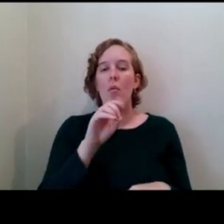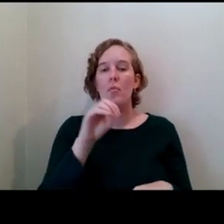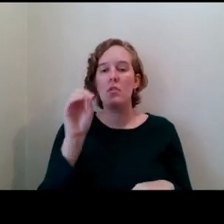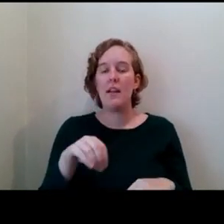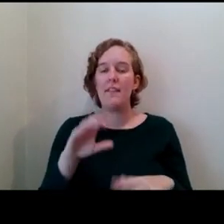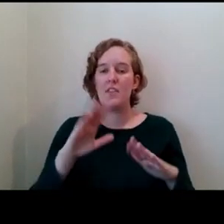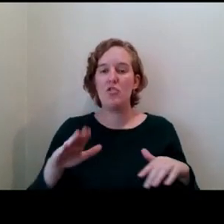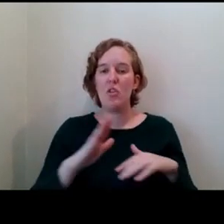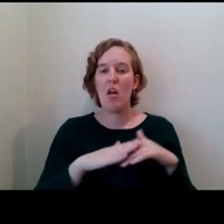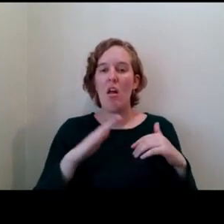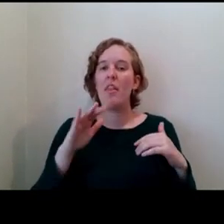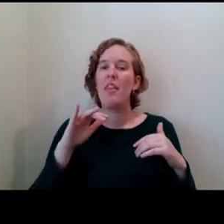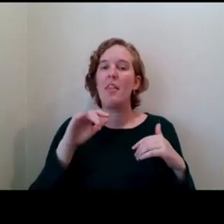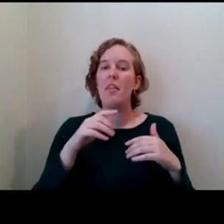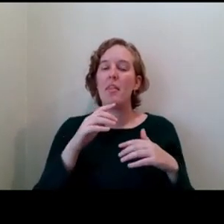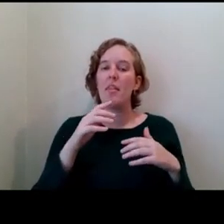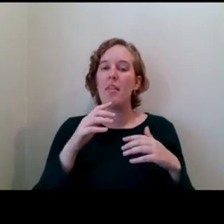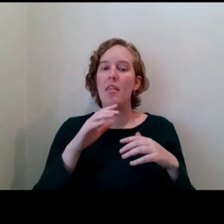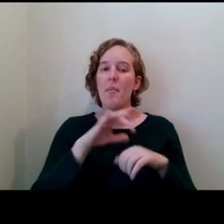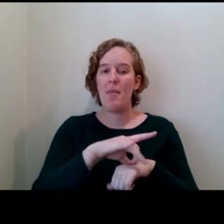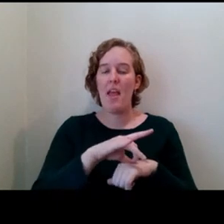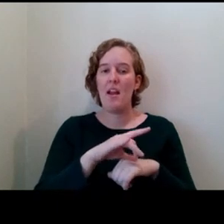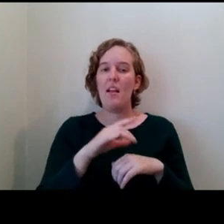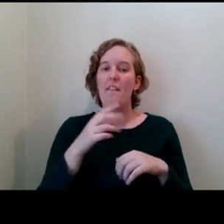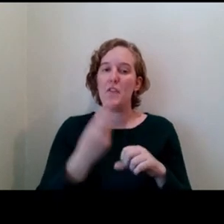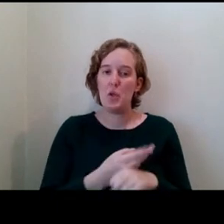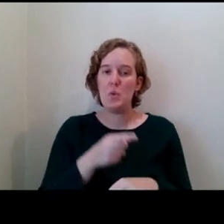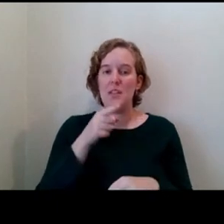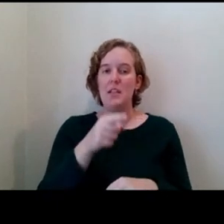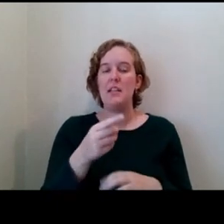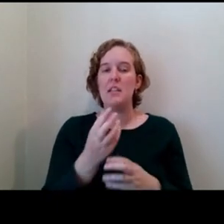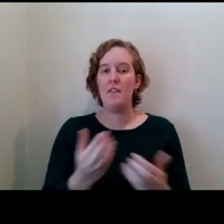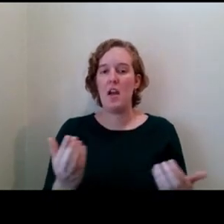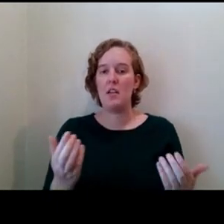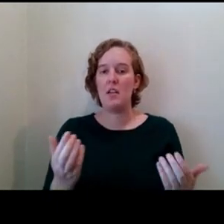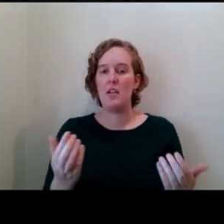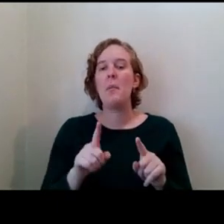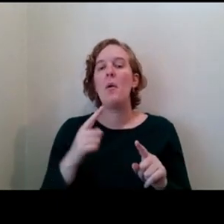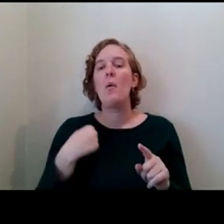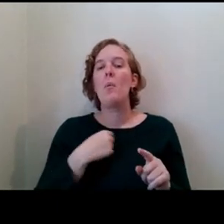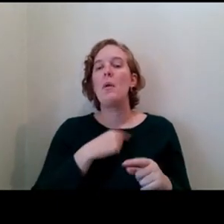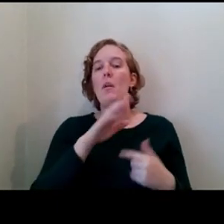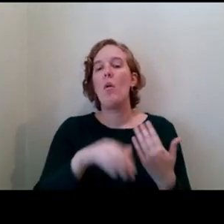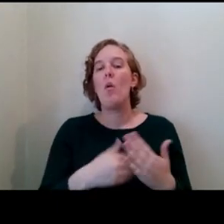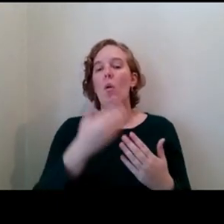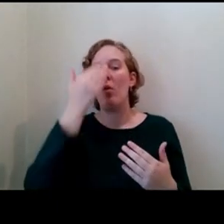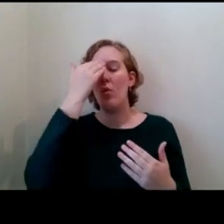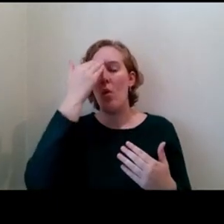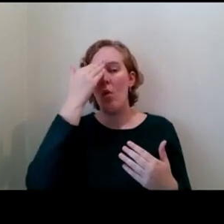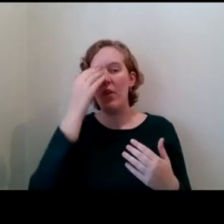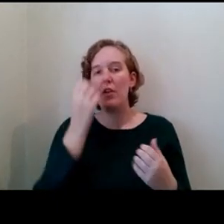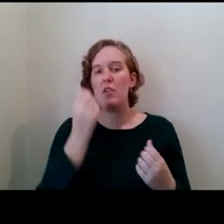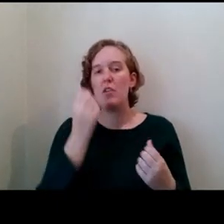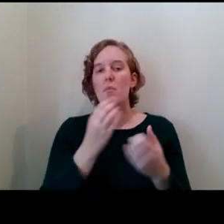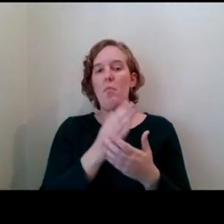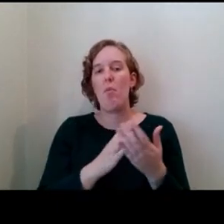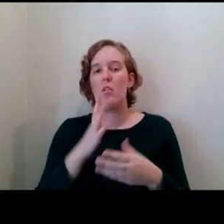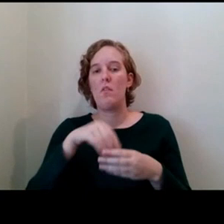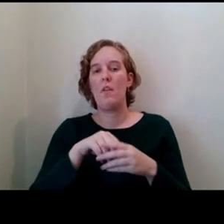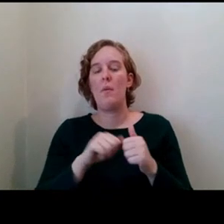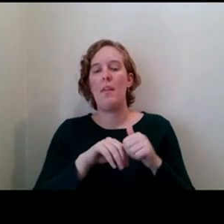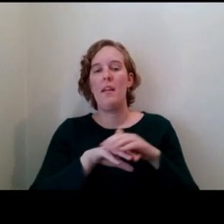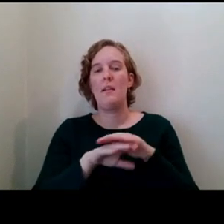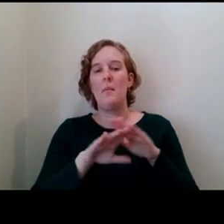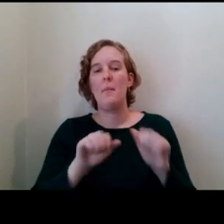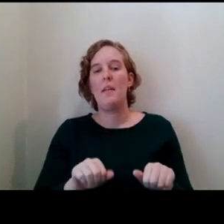have used this device. But of course, we all know that accessibility is multifaceted. And one issue with microbit